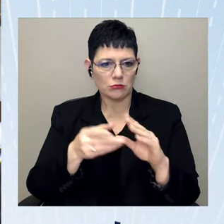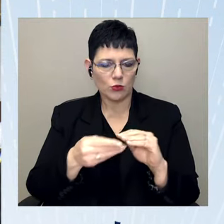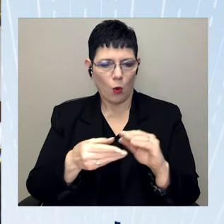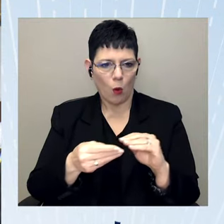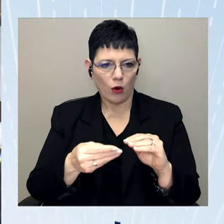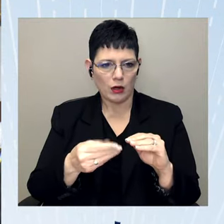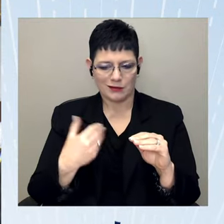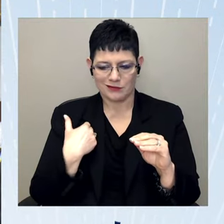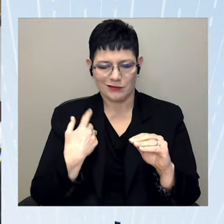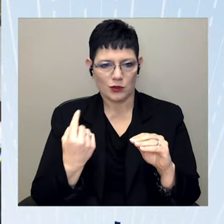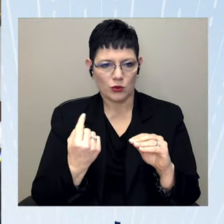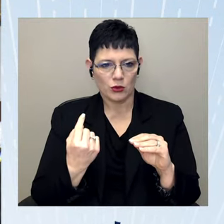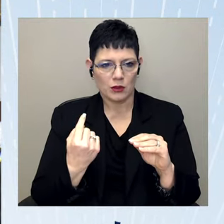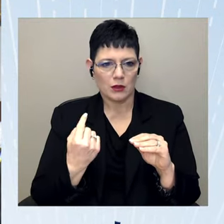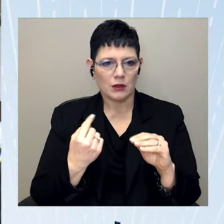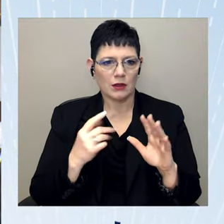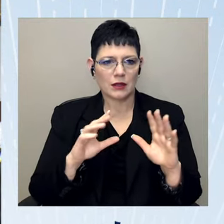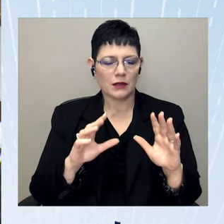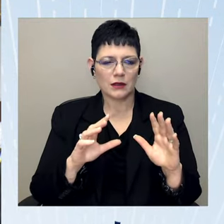he wasn't in his remarks, just a